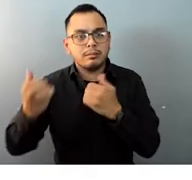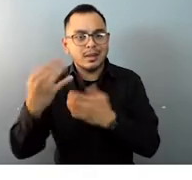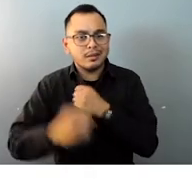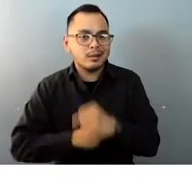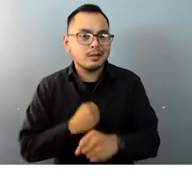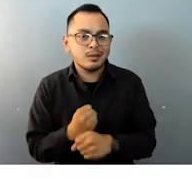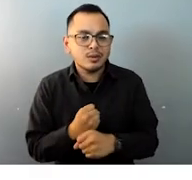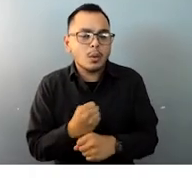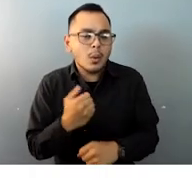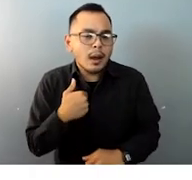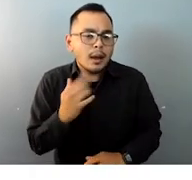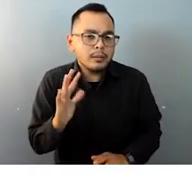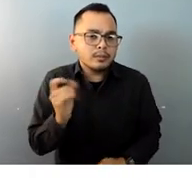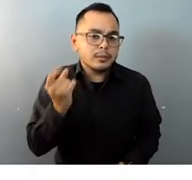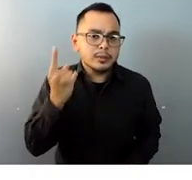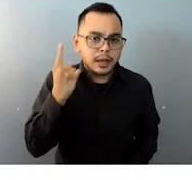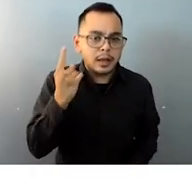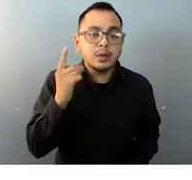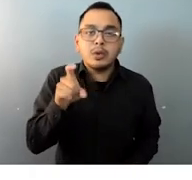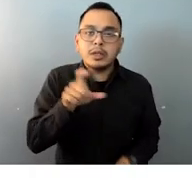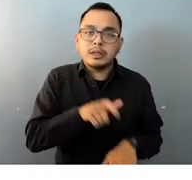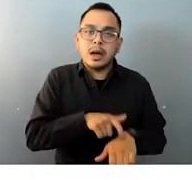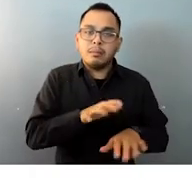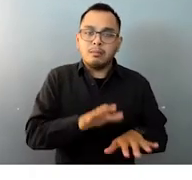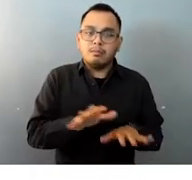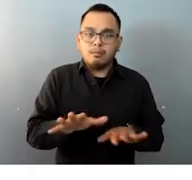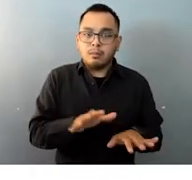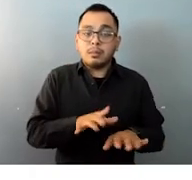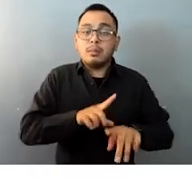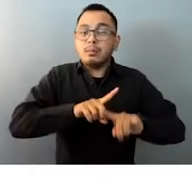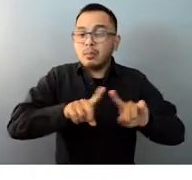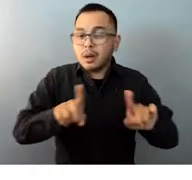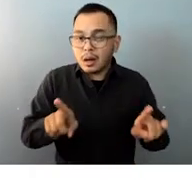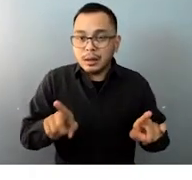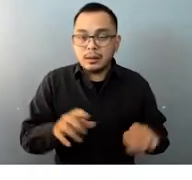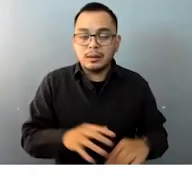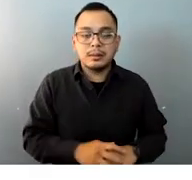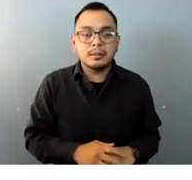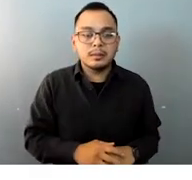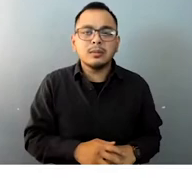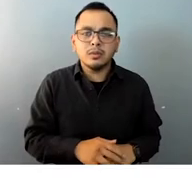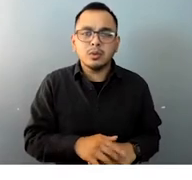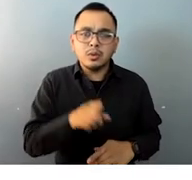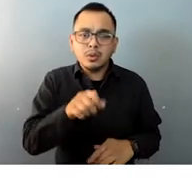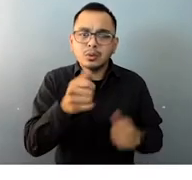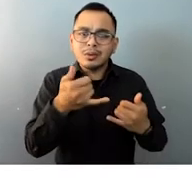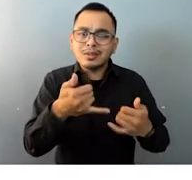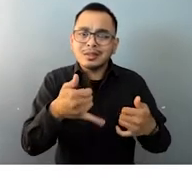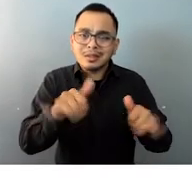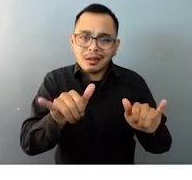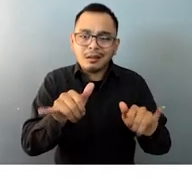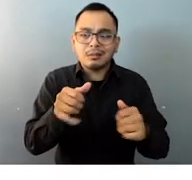child has been grappling with this for years. I understand you need time. However, you can